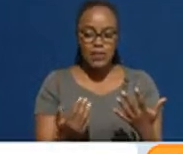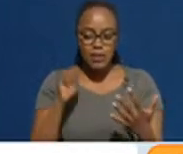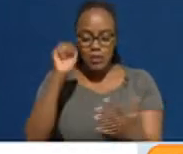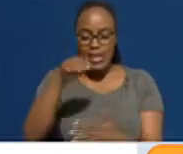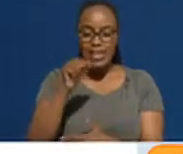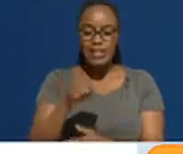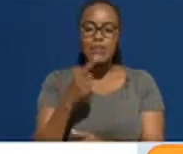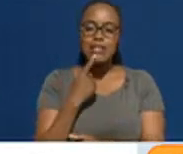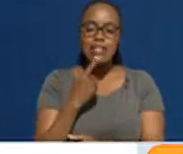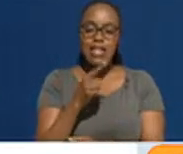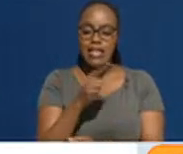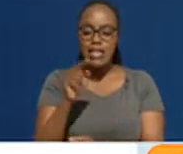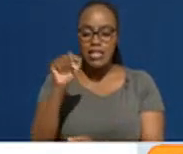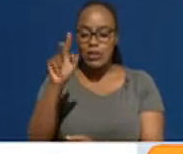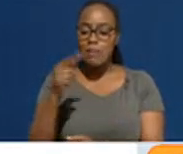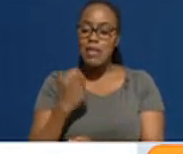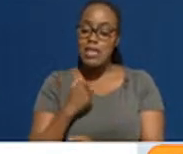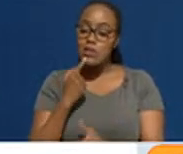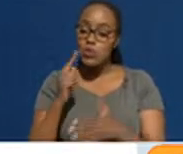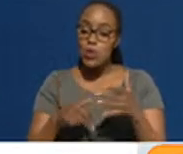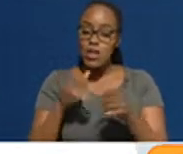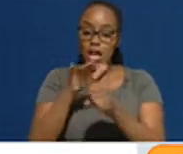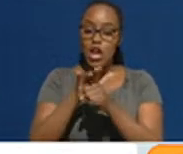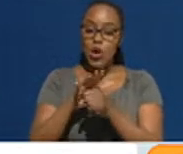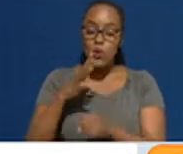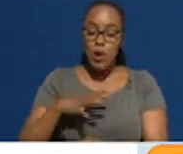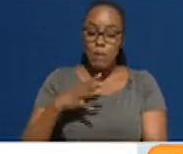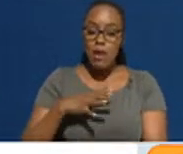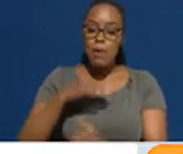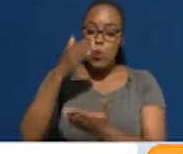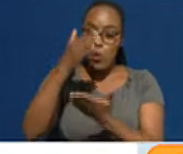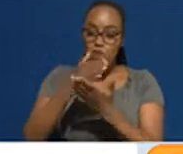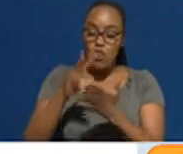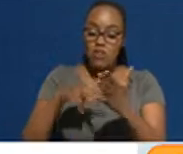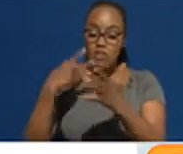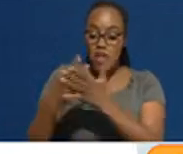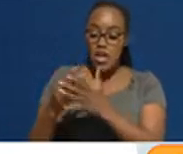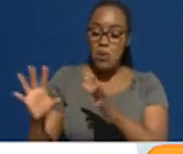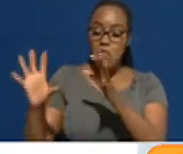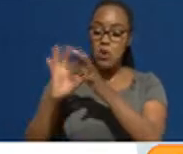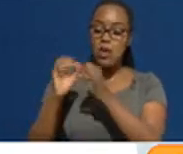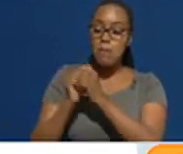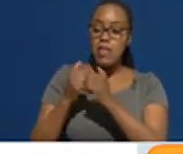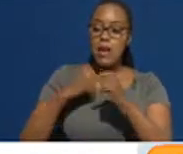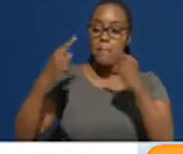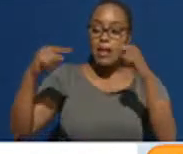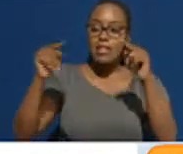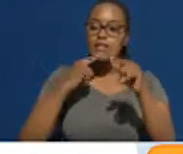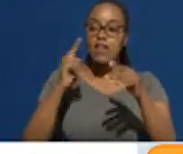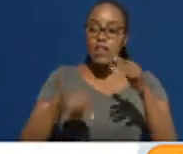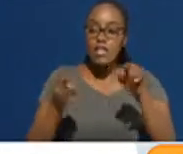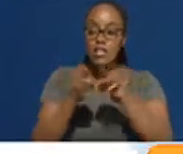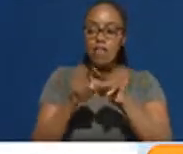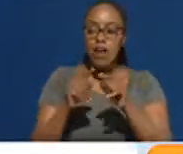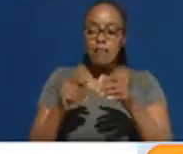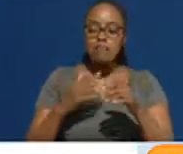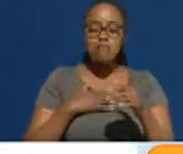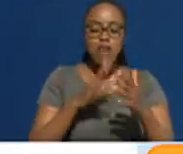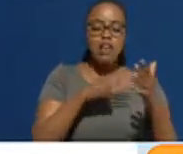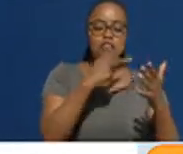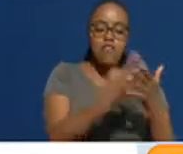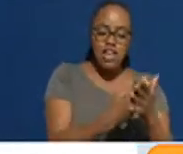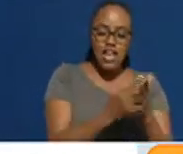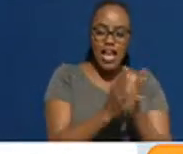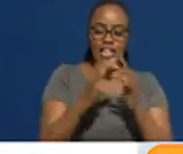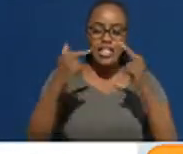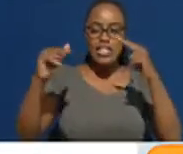And I can say it on TV that I told him most people will attribute his failure to me and his success to me the same way they would attribute my failure or success to